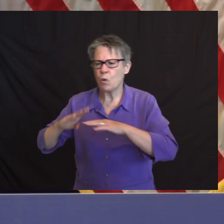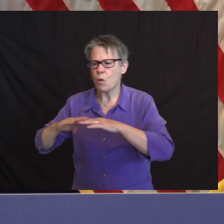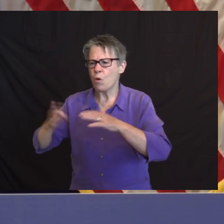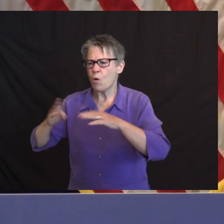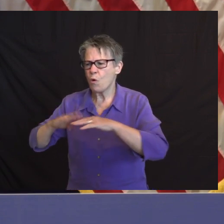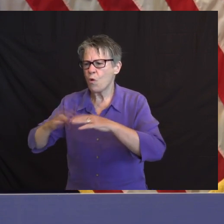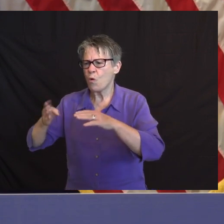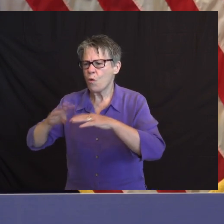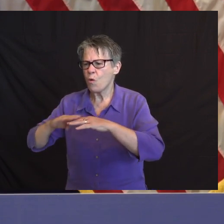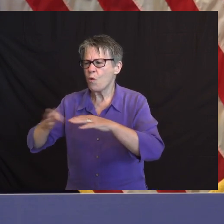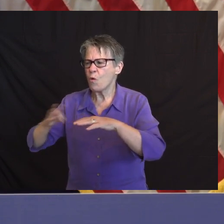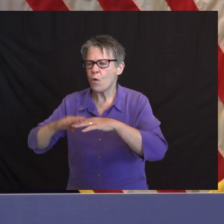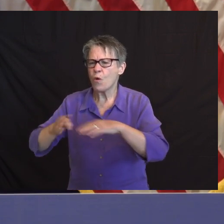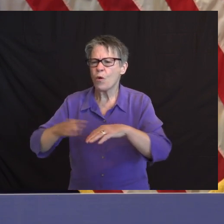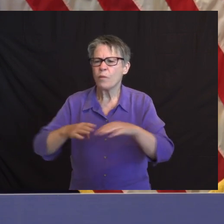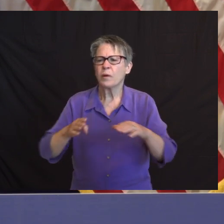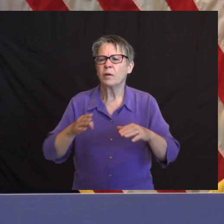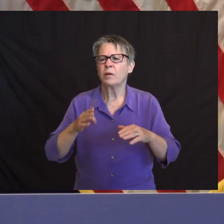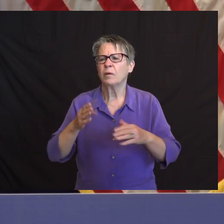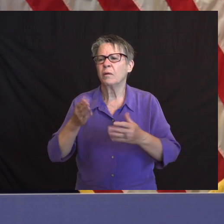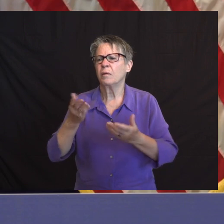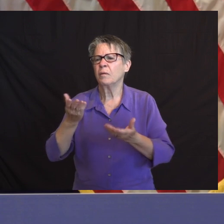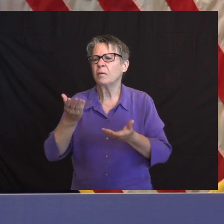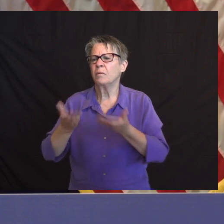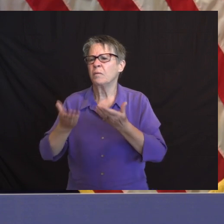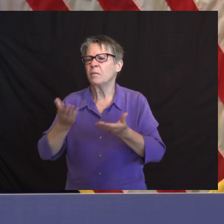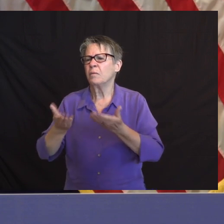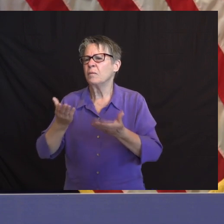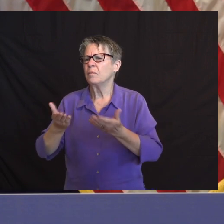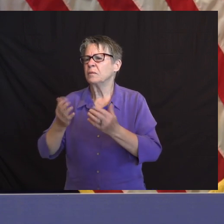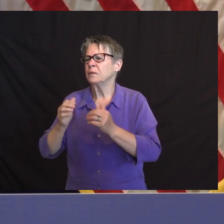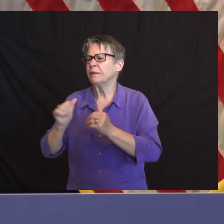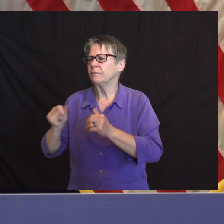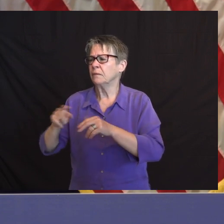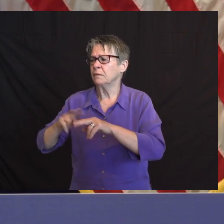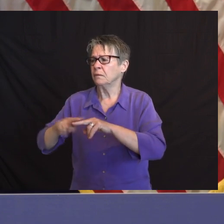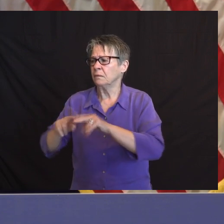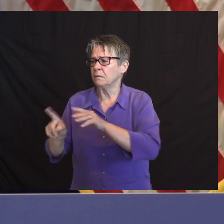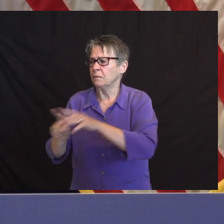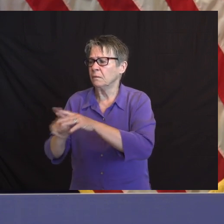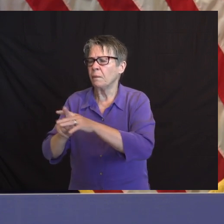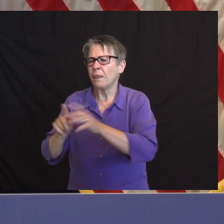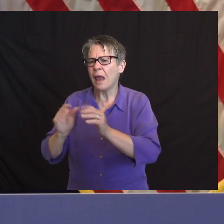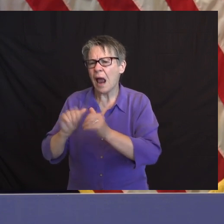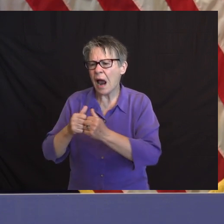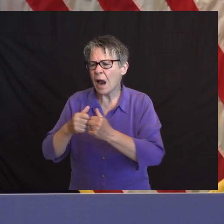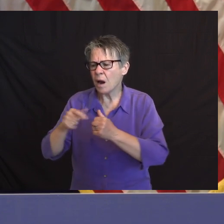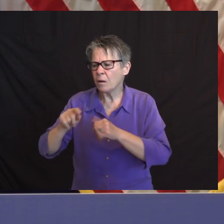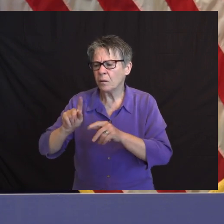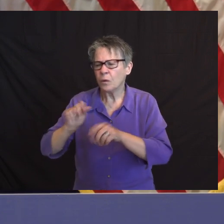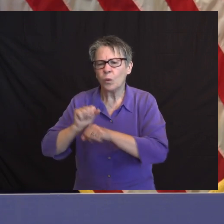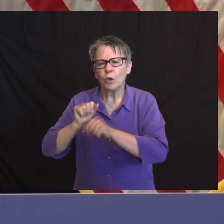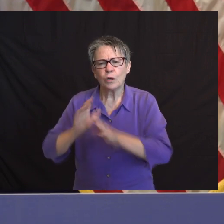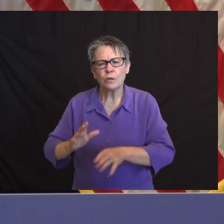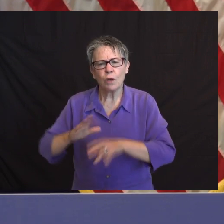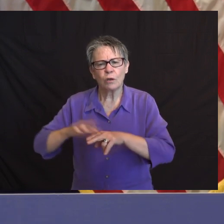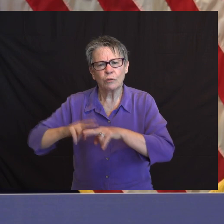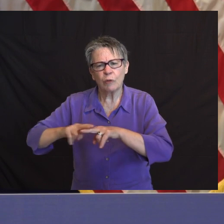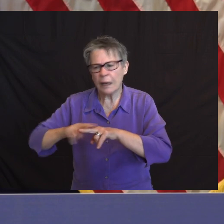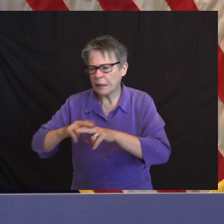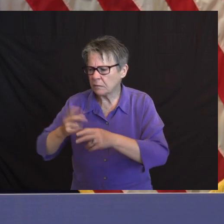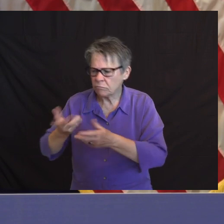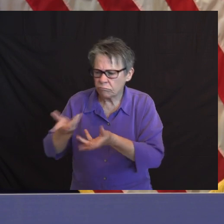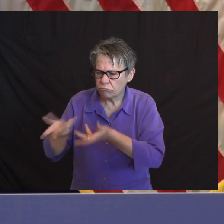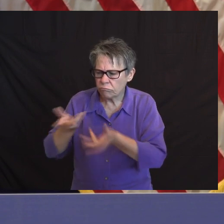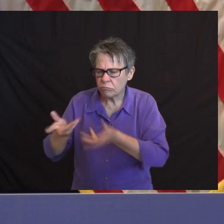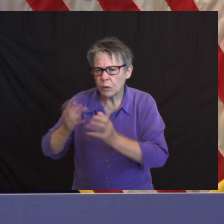will transit communicate with customers who notice issues on the commute and let customers know when or if their concerns are addressed? And Senator